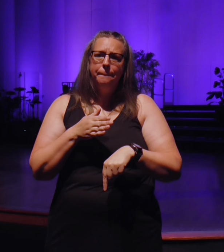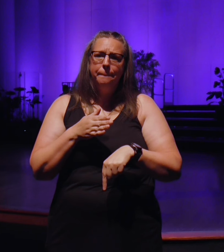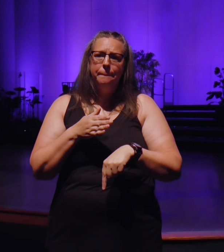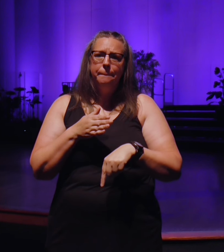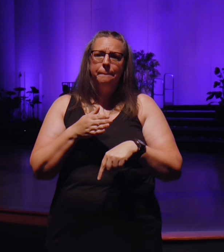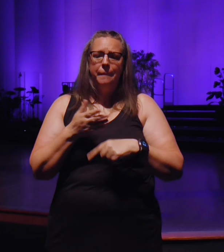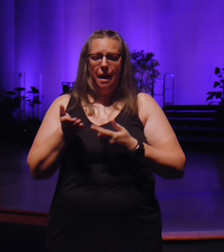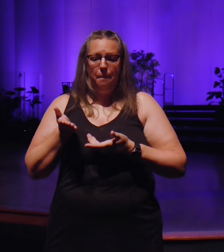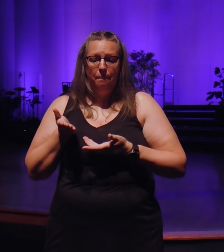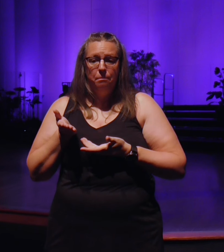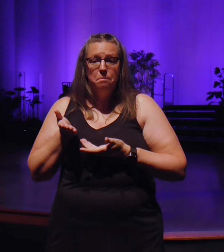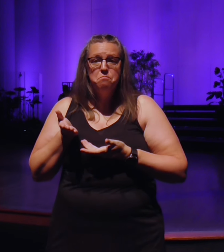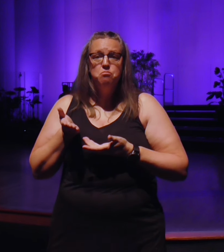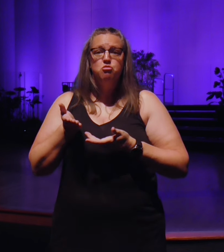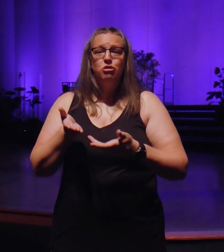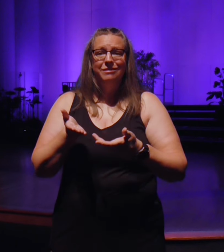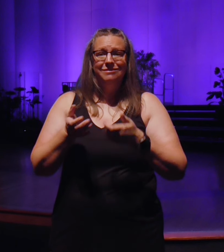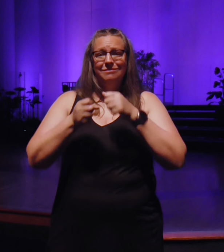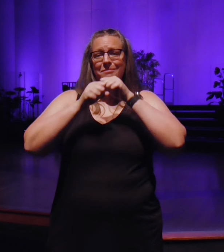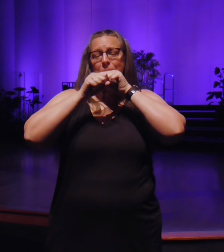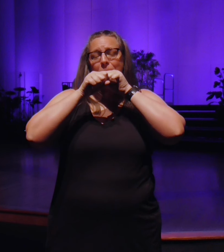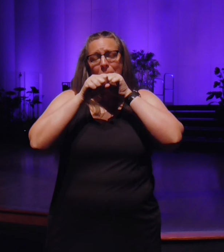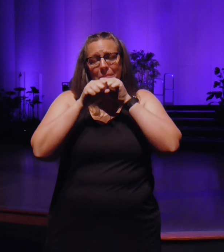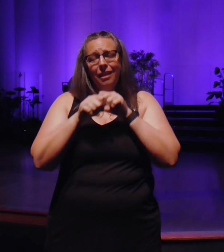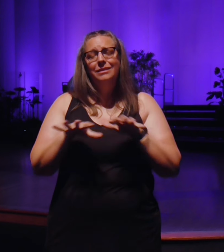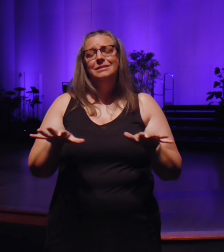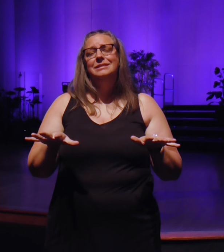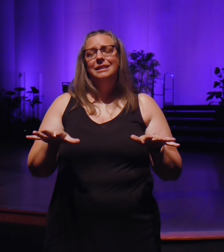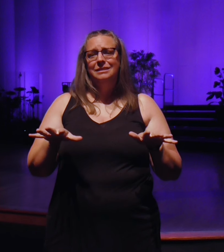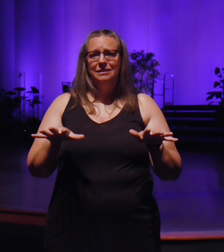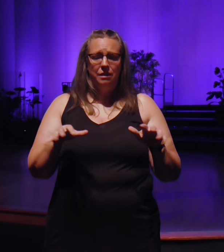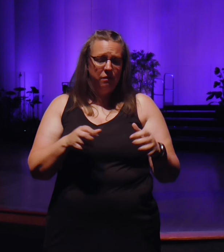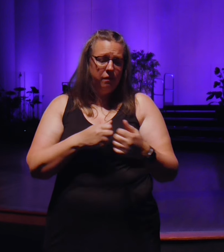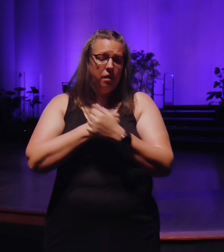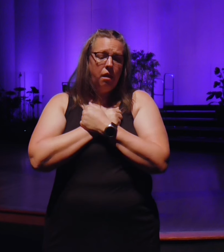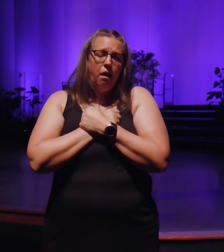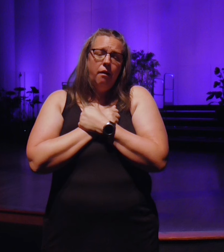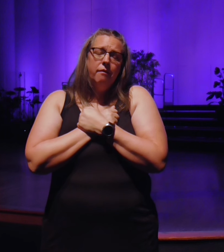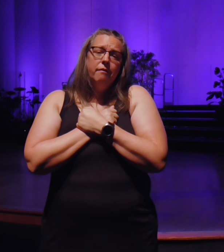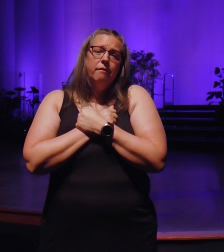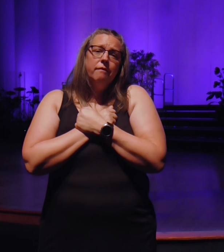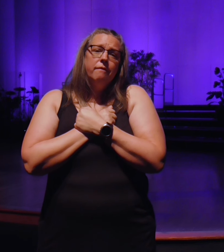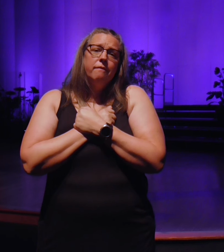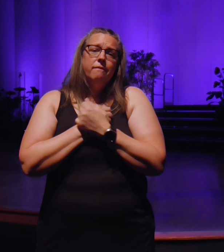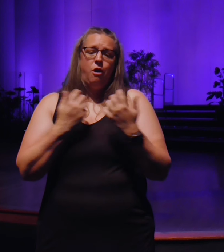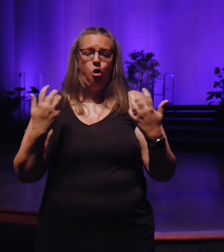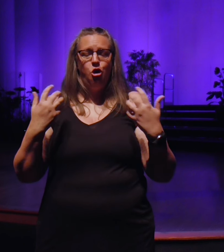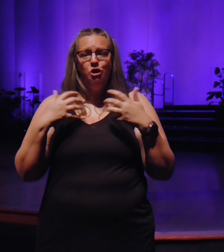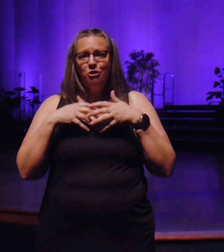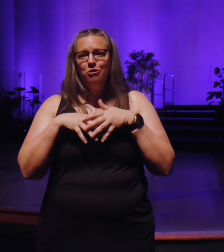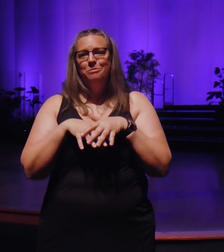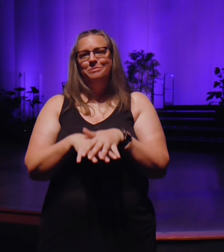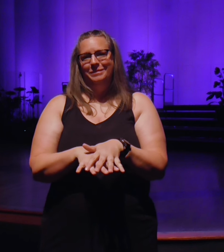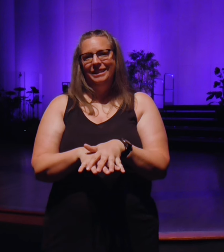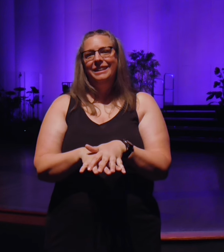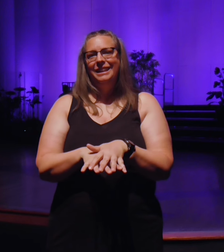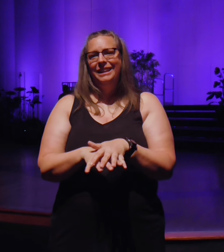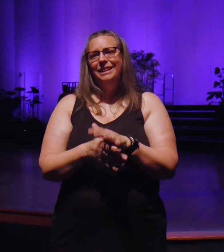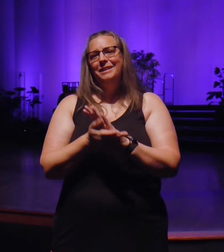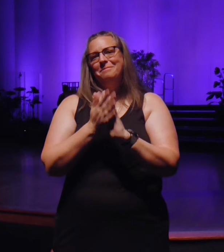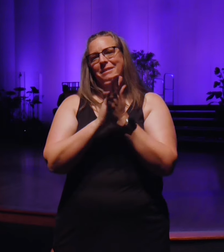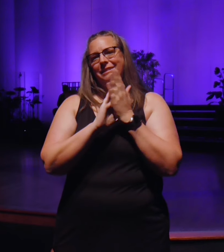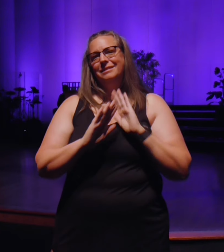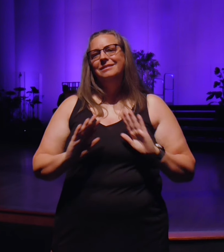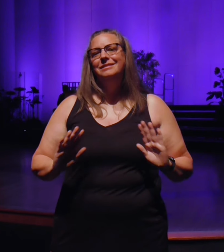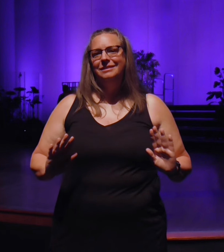forward blessings of love and harmony and